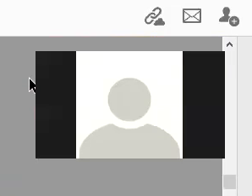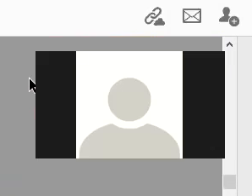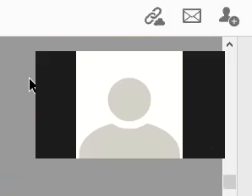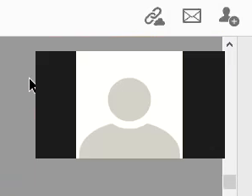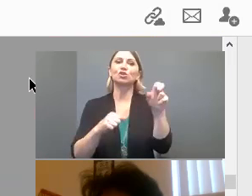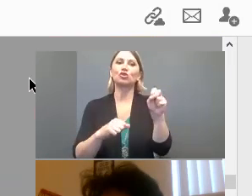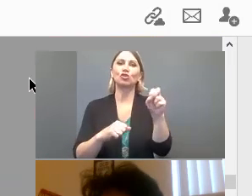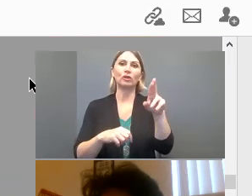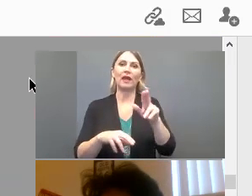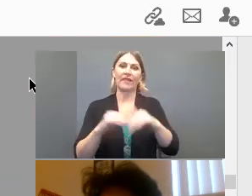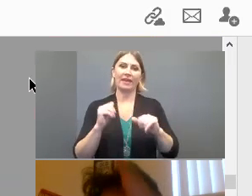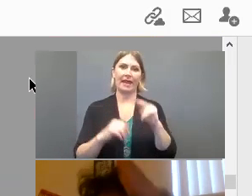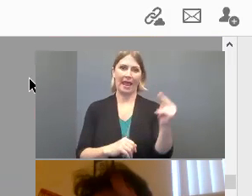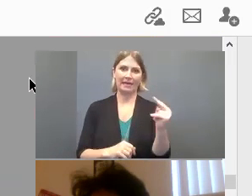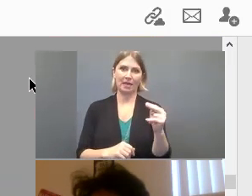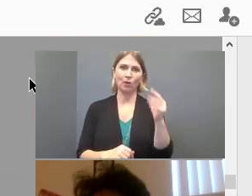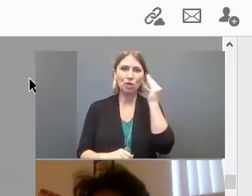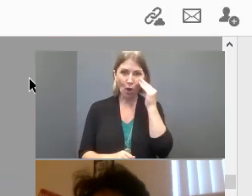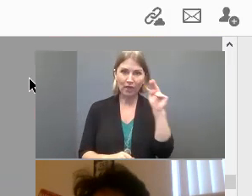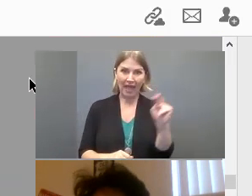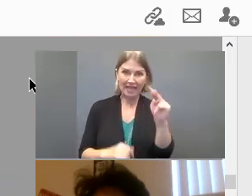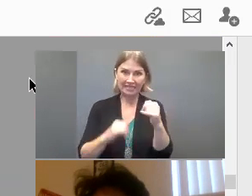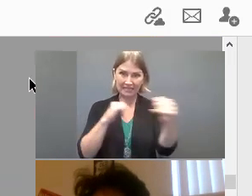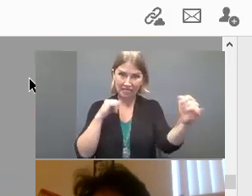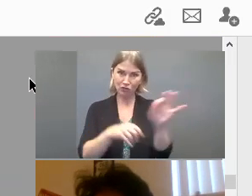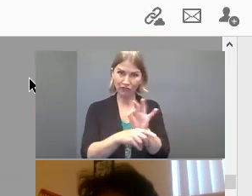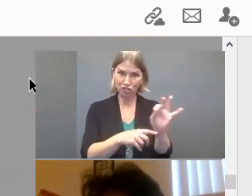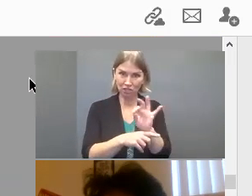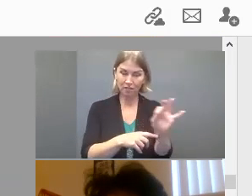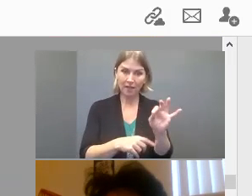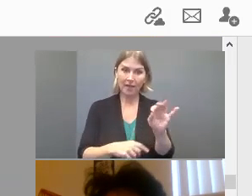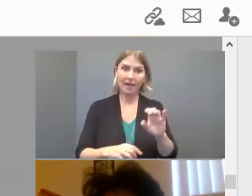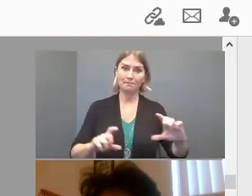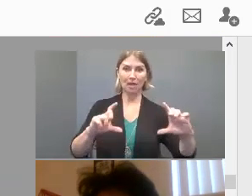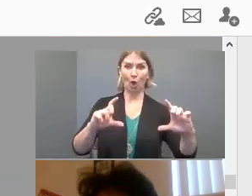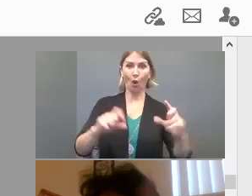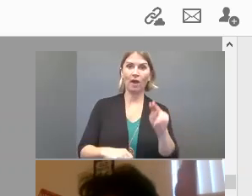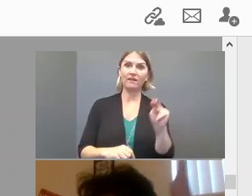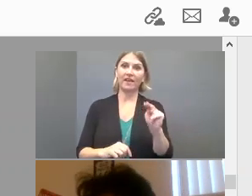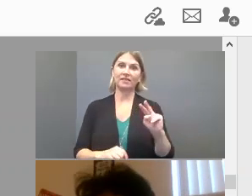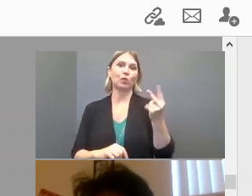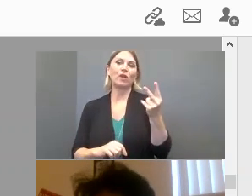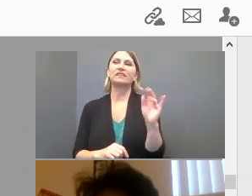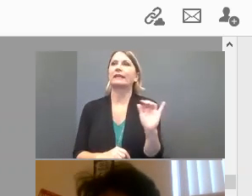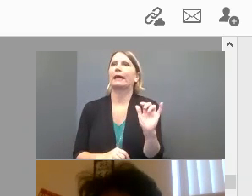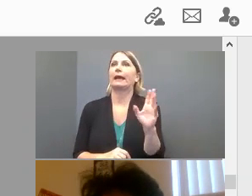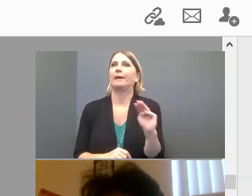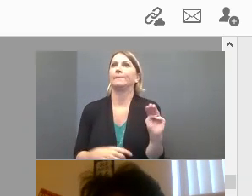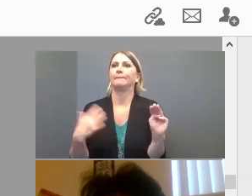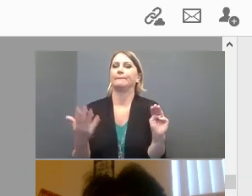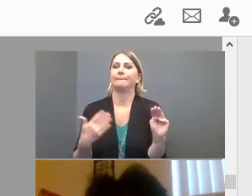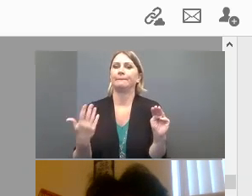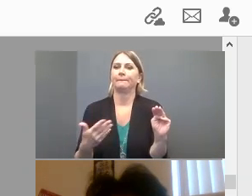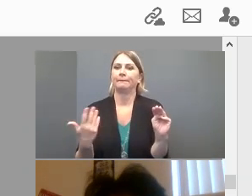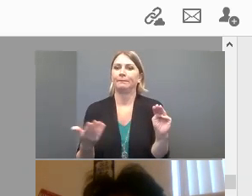n, because we know that n is a linear function and big O of n squared is like a parabolic